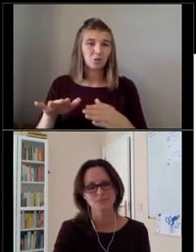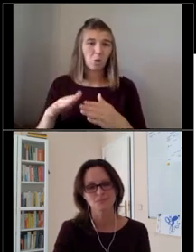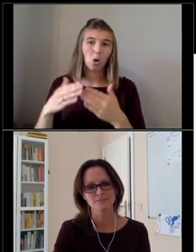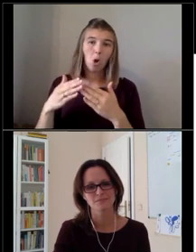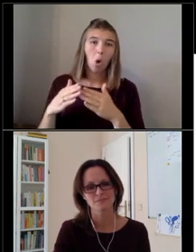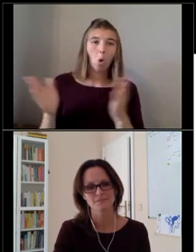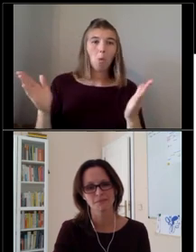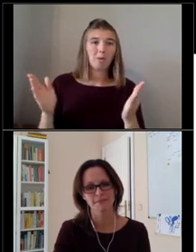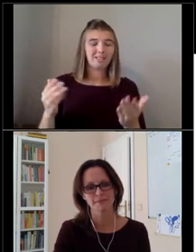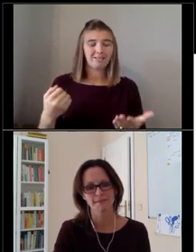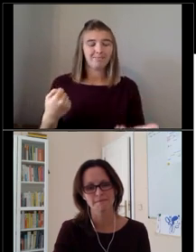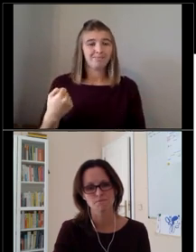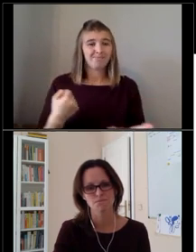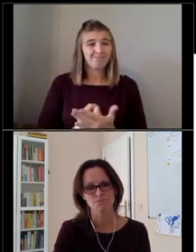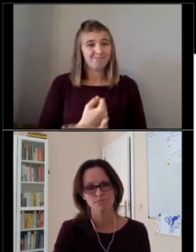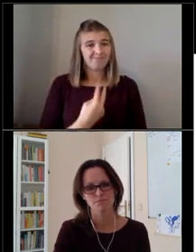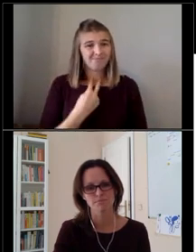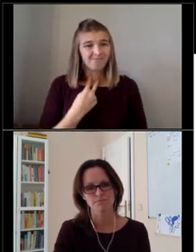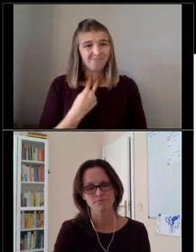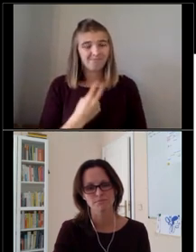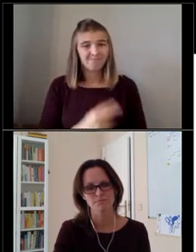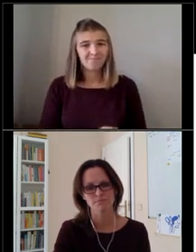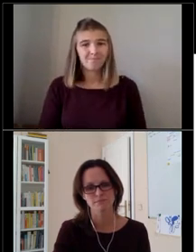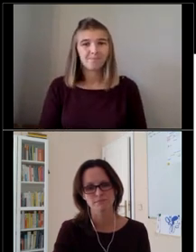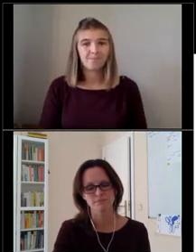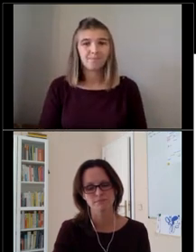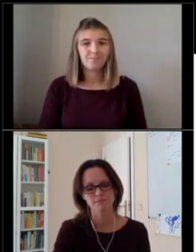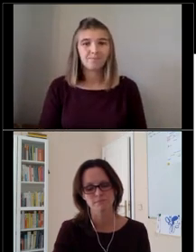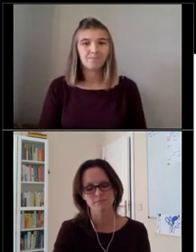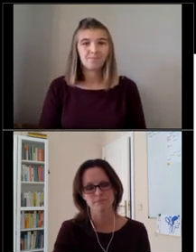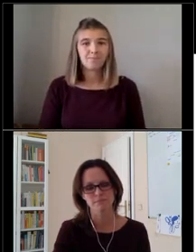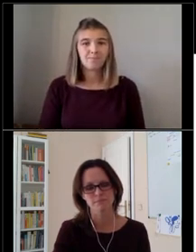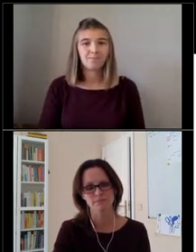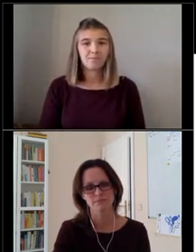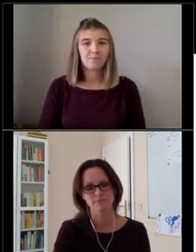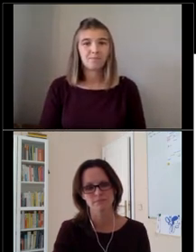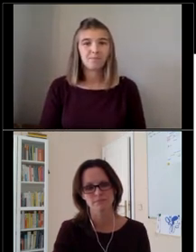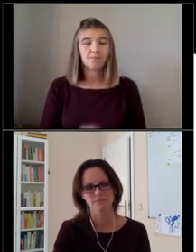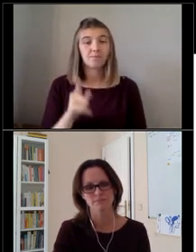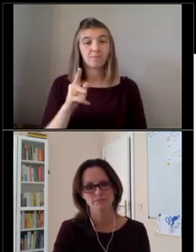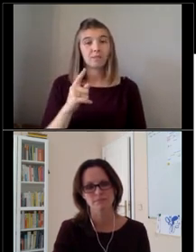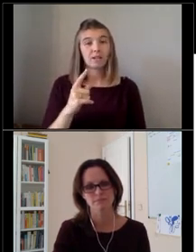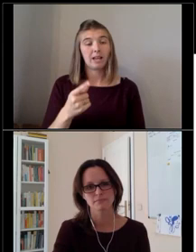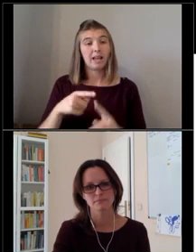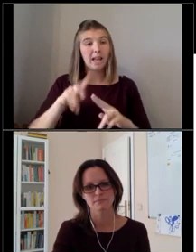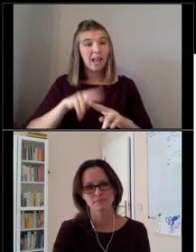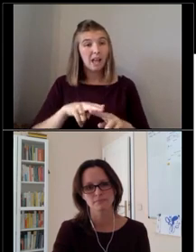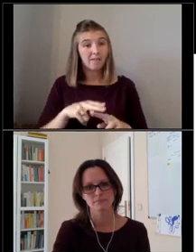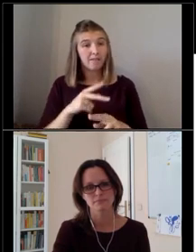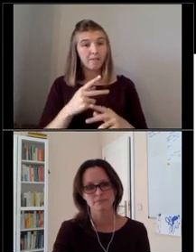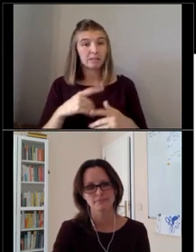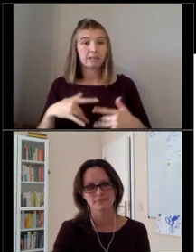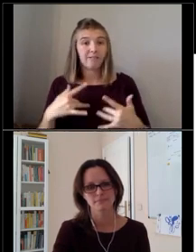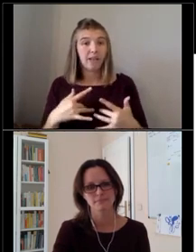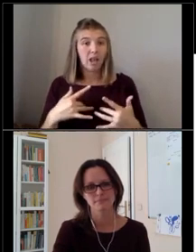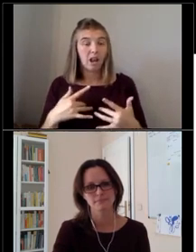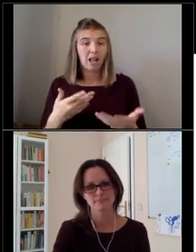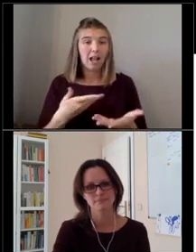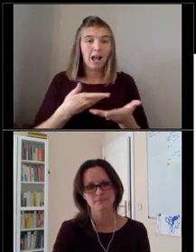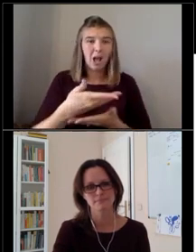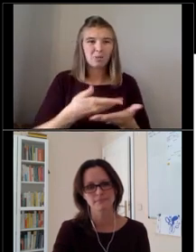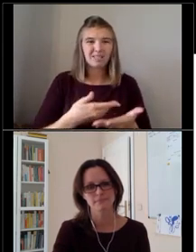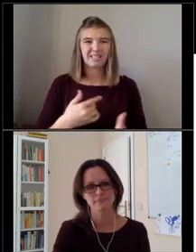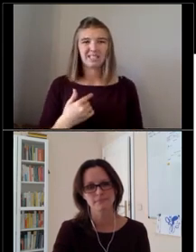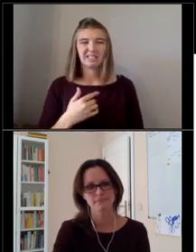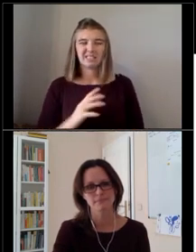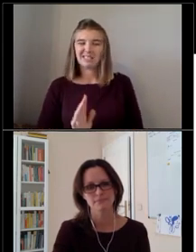Alicia, for sharing. If counseling, if you don't feel that's quite right for you, then coaching is also a really good, if that's something